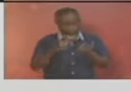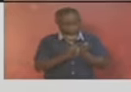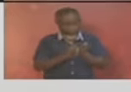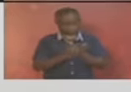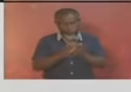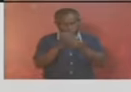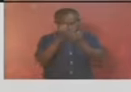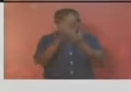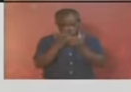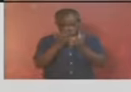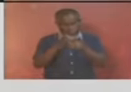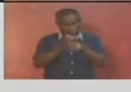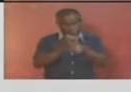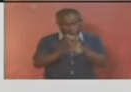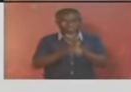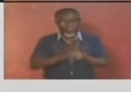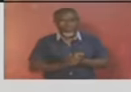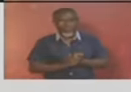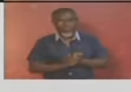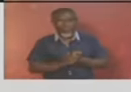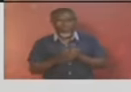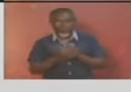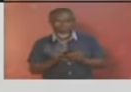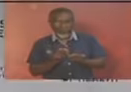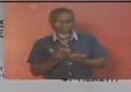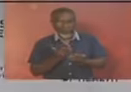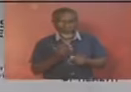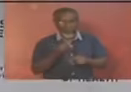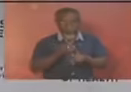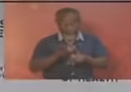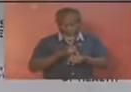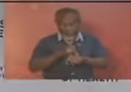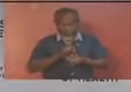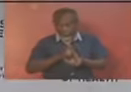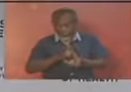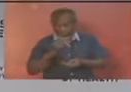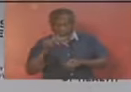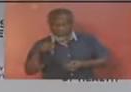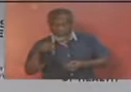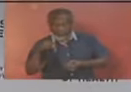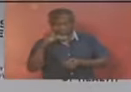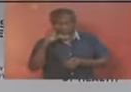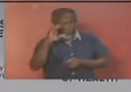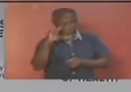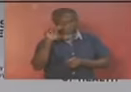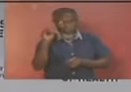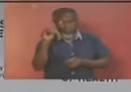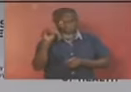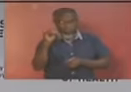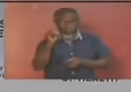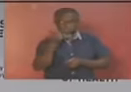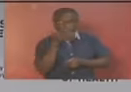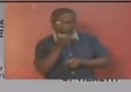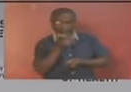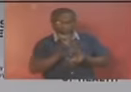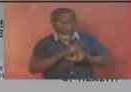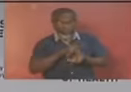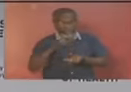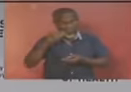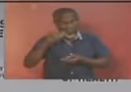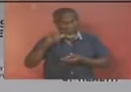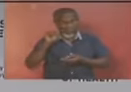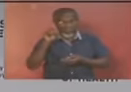answer your questions are Dr. Roshan Parasram, Chief Medical Officer, and Dr. Avery Hines, Technical Director